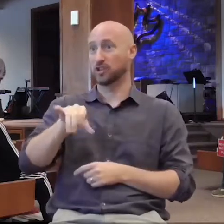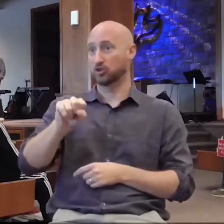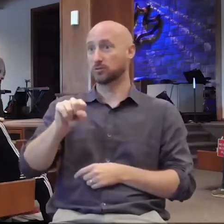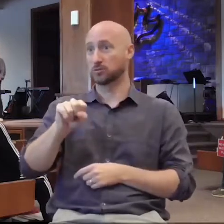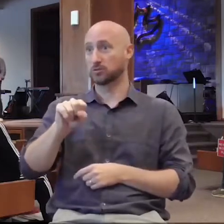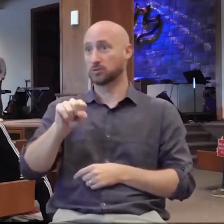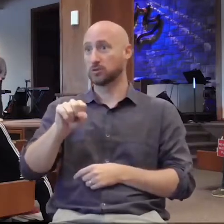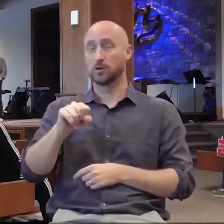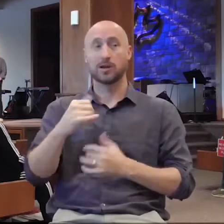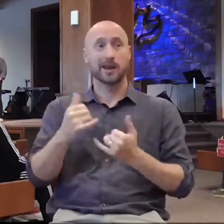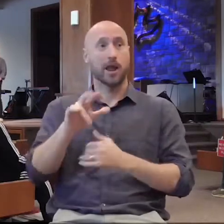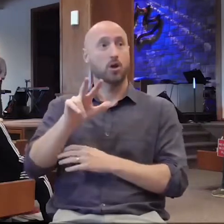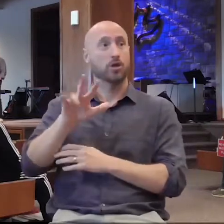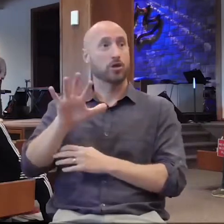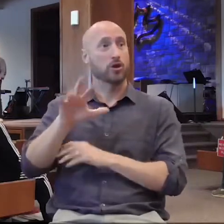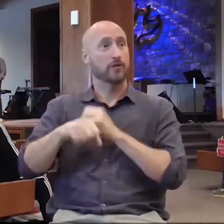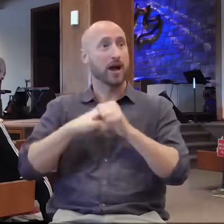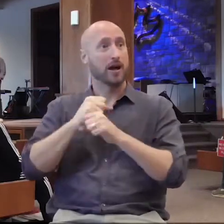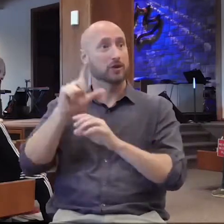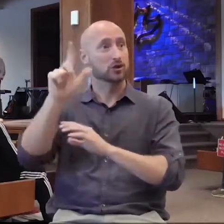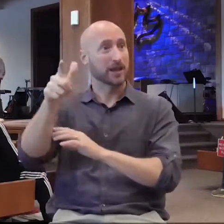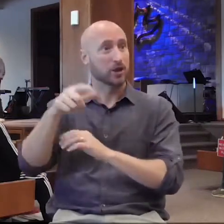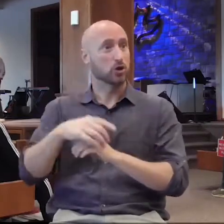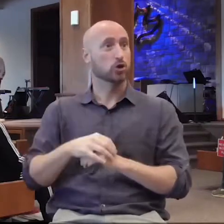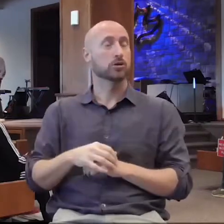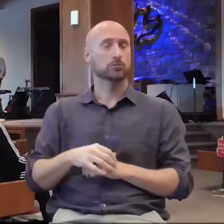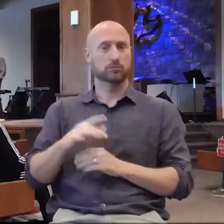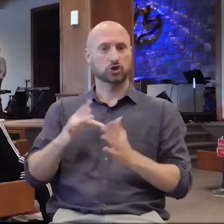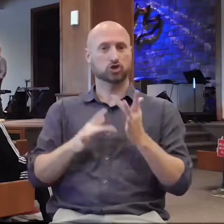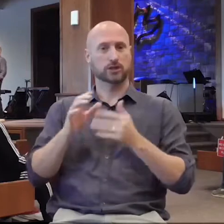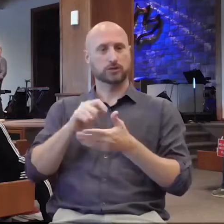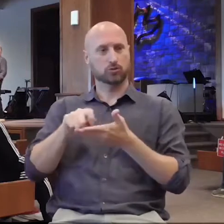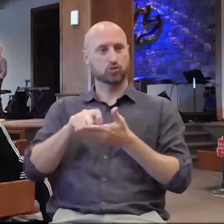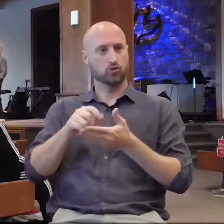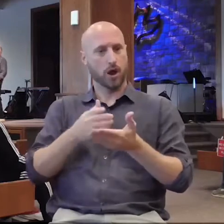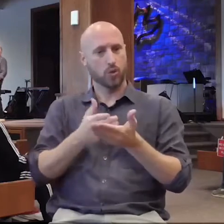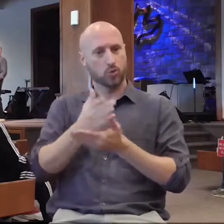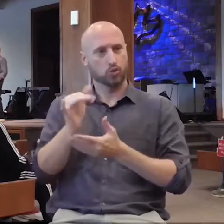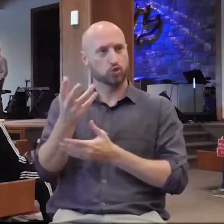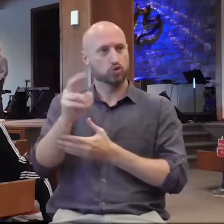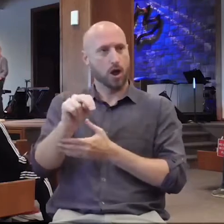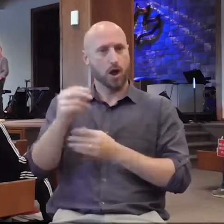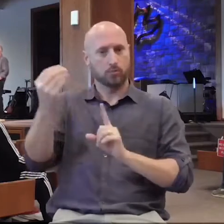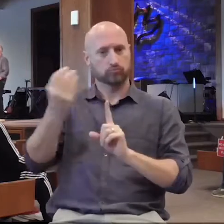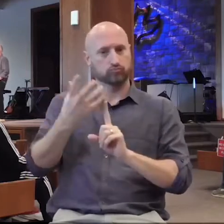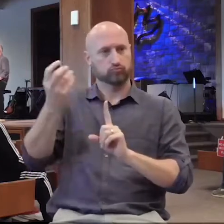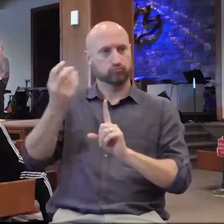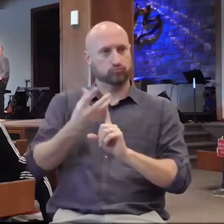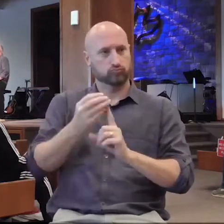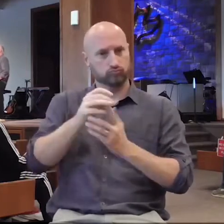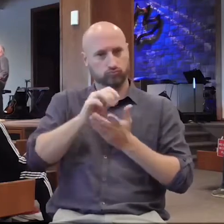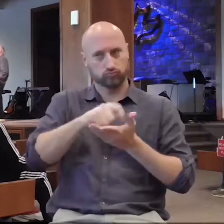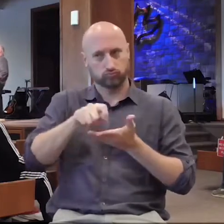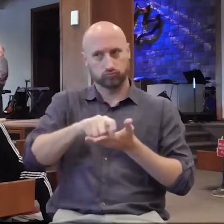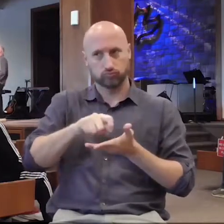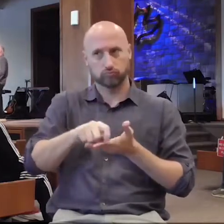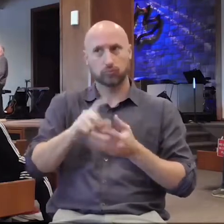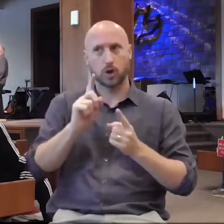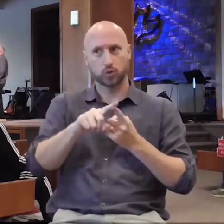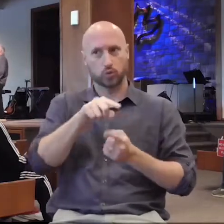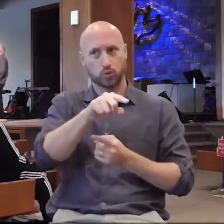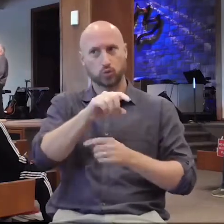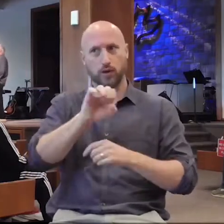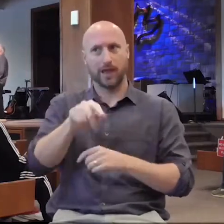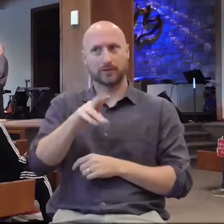later, and Jesus is writing this letter through John to Ephesus. We are